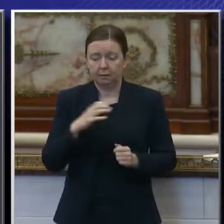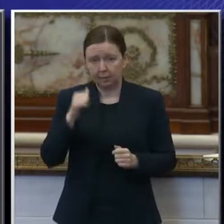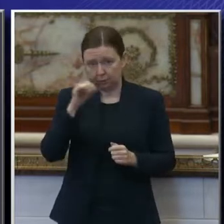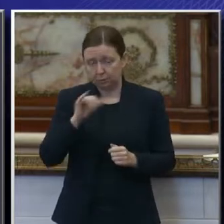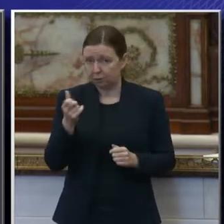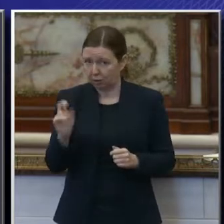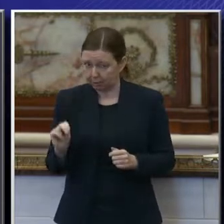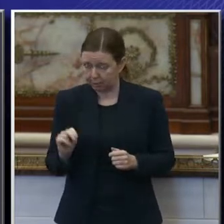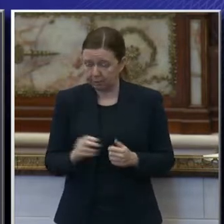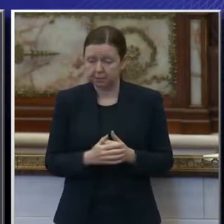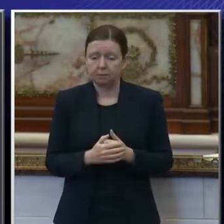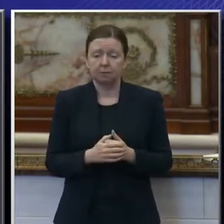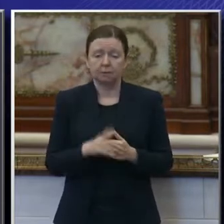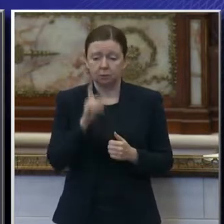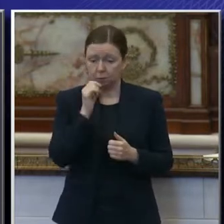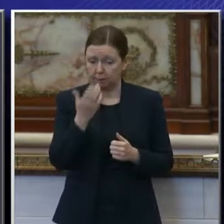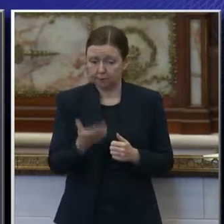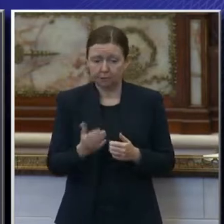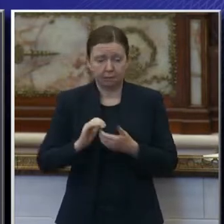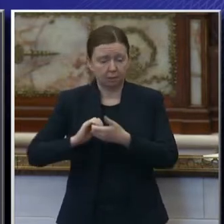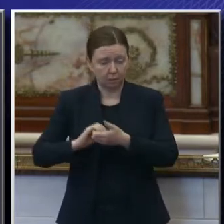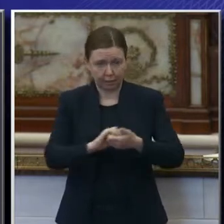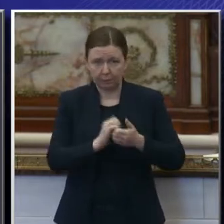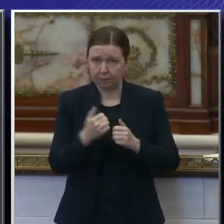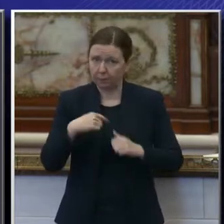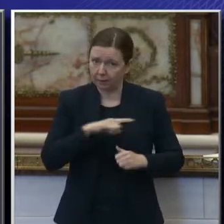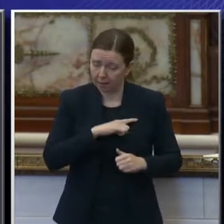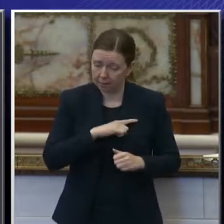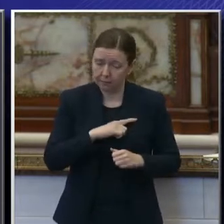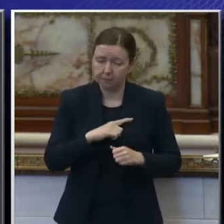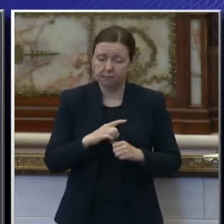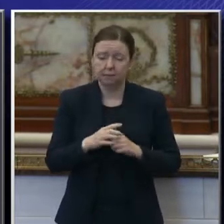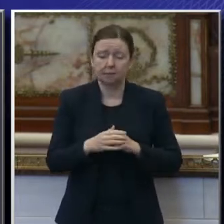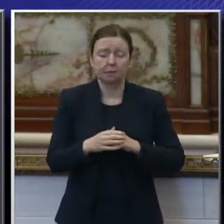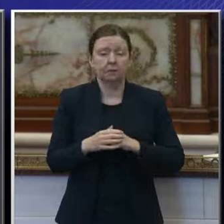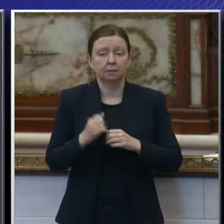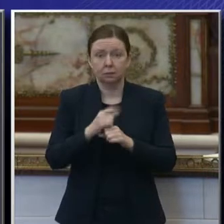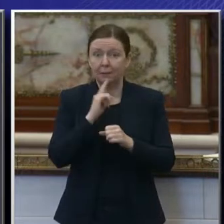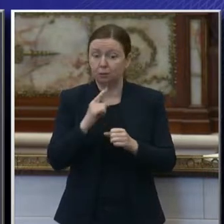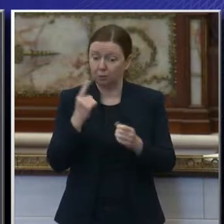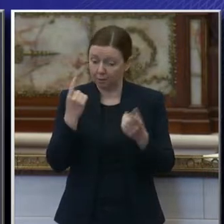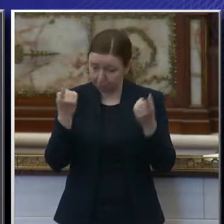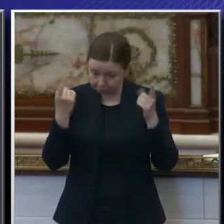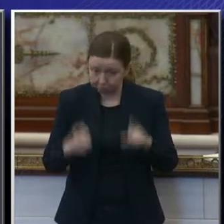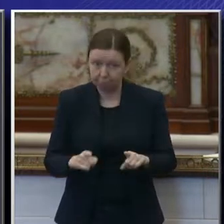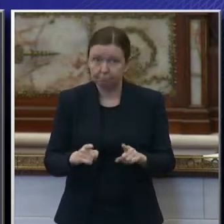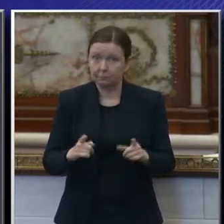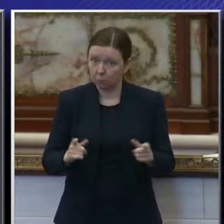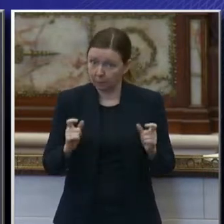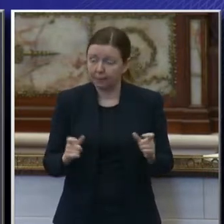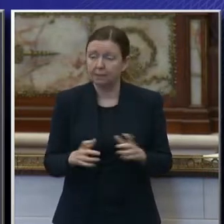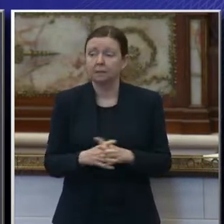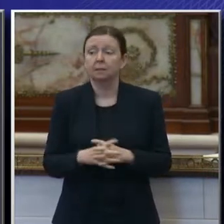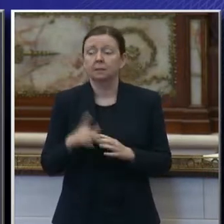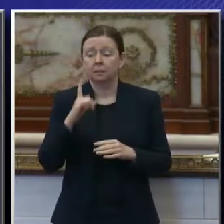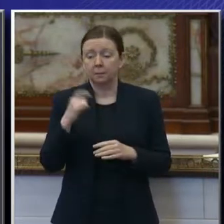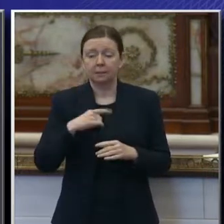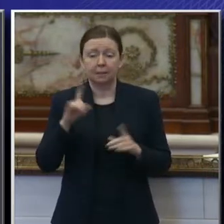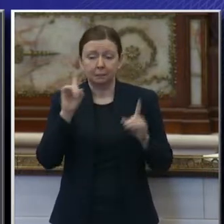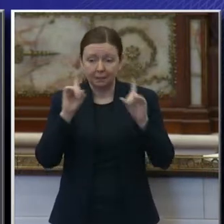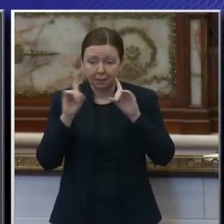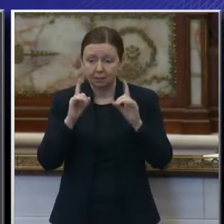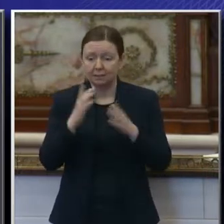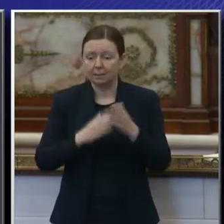Johnson, all right, who is collaborating with us to make sure that we get there and we get there quick. All right, because I'm hearing a